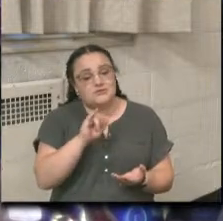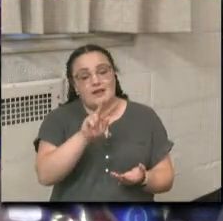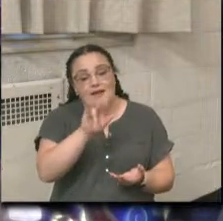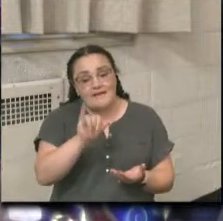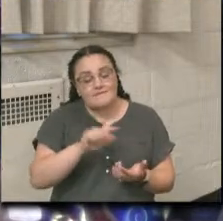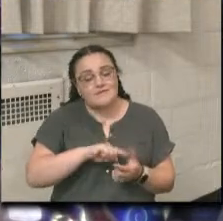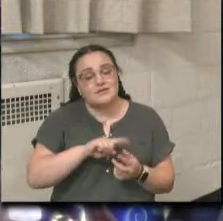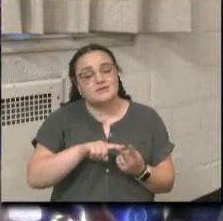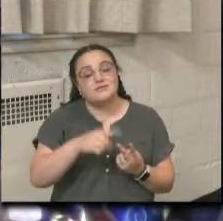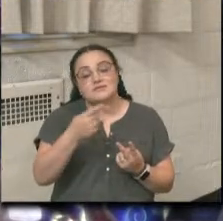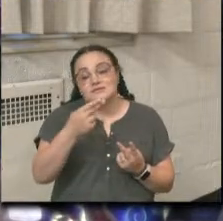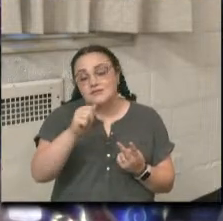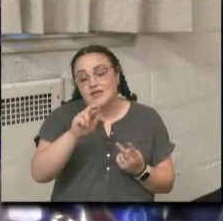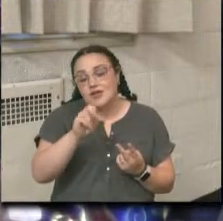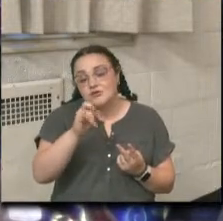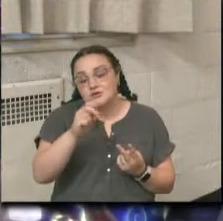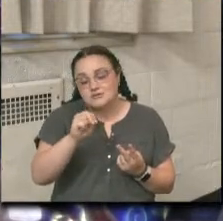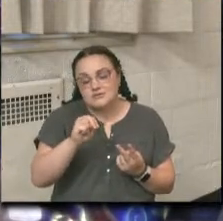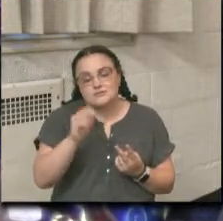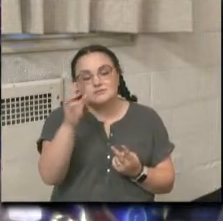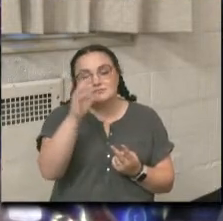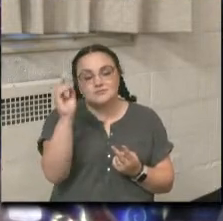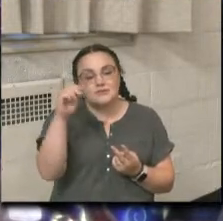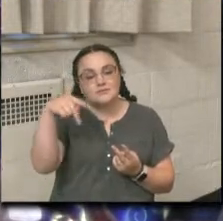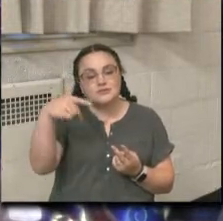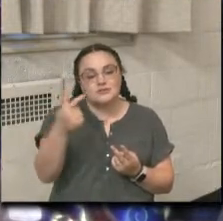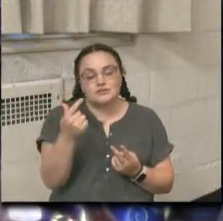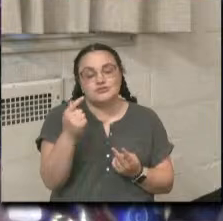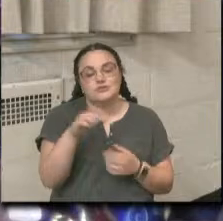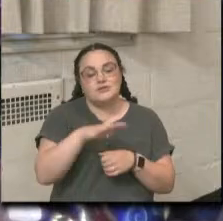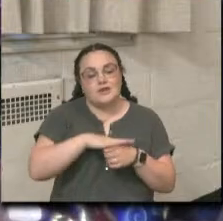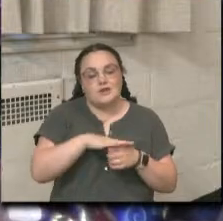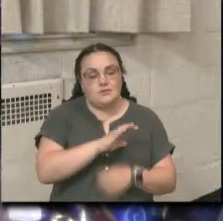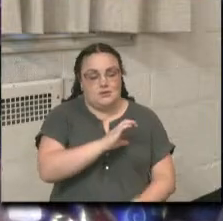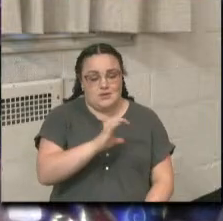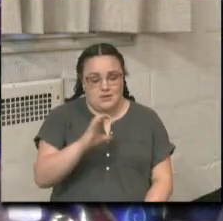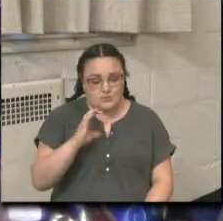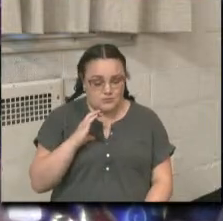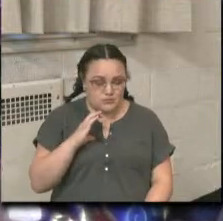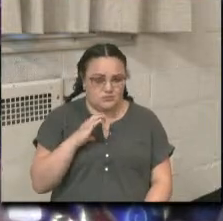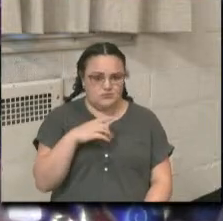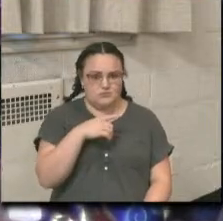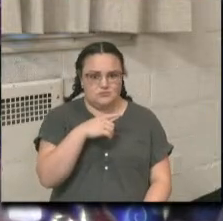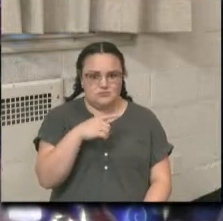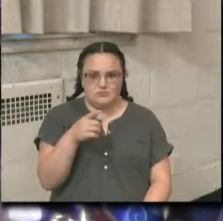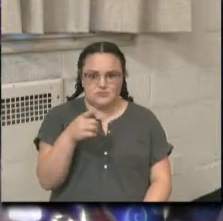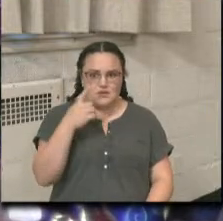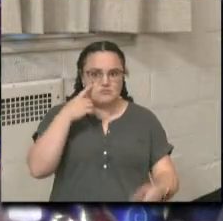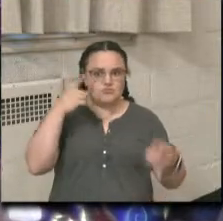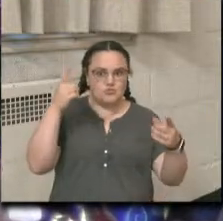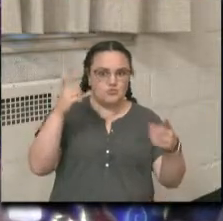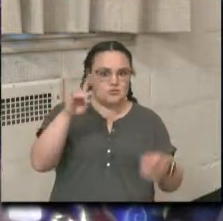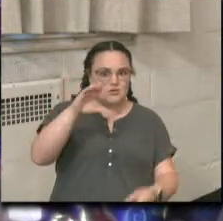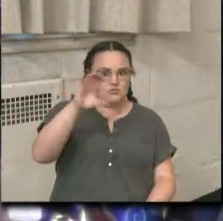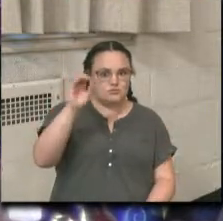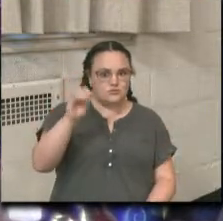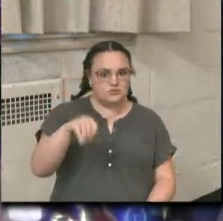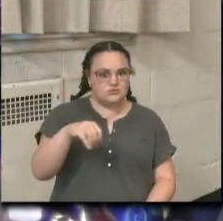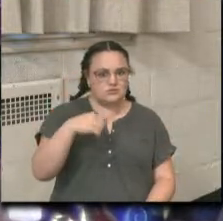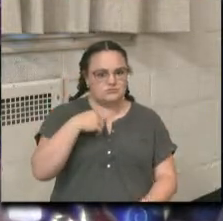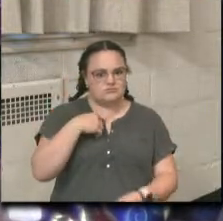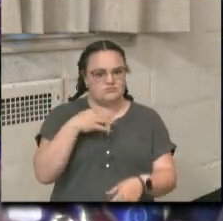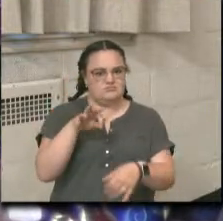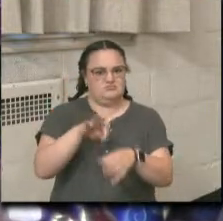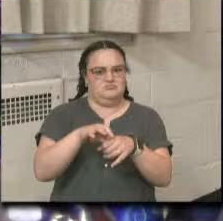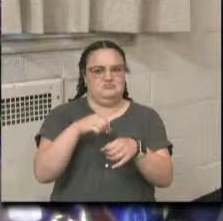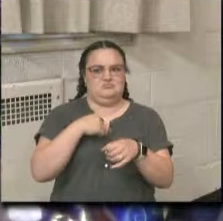Chair Harrison, along with the Prince George's County Council, who unanimously appointed me here to serve in this parent